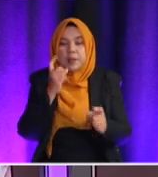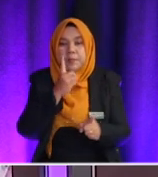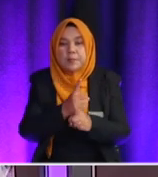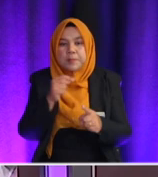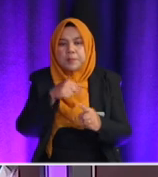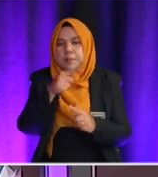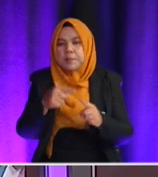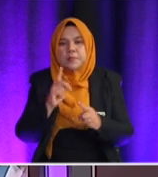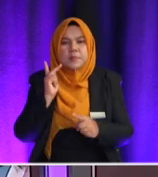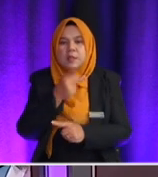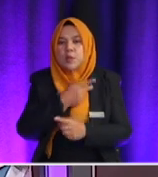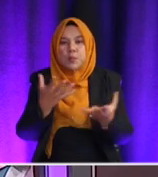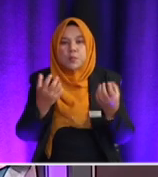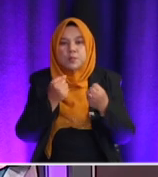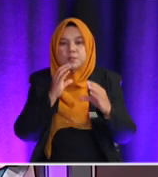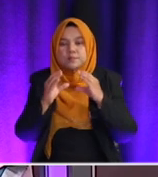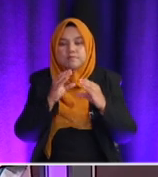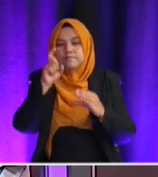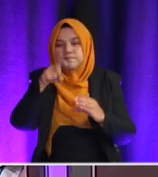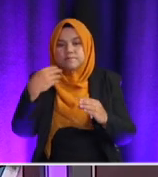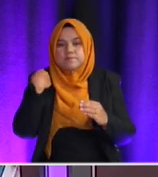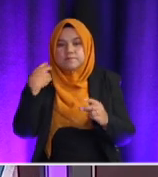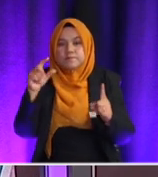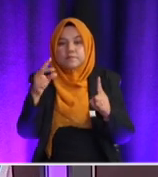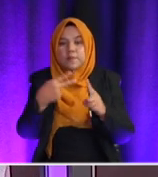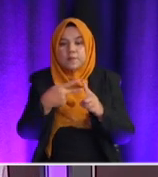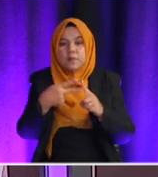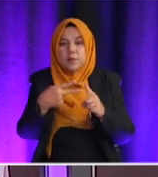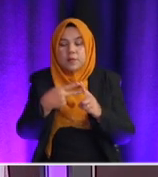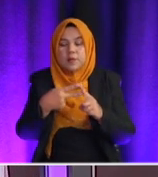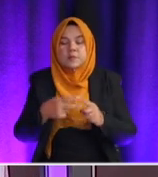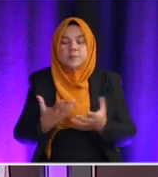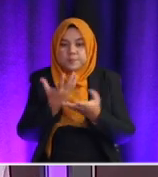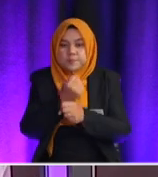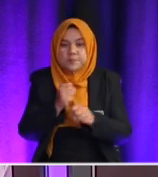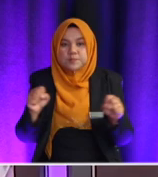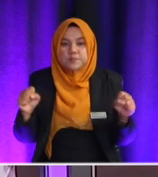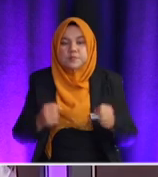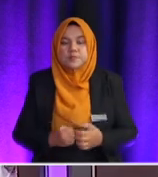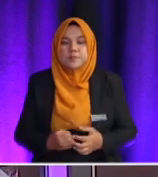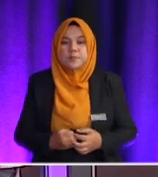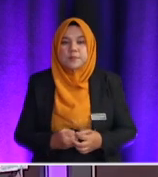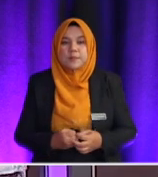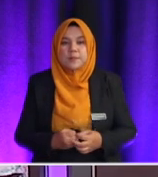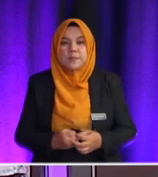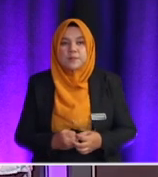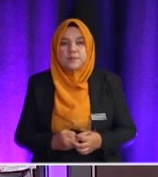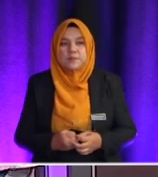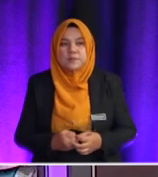we need to have vocabularies. So are you guys ready? I will give you a list